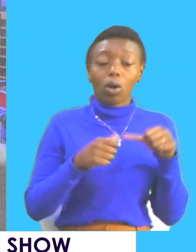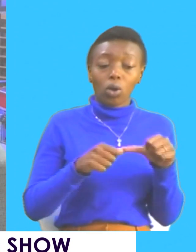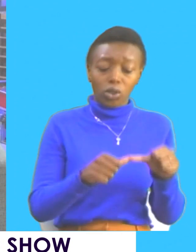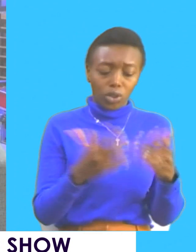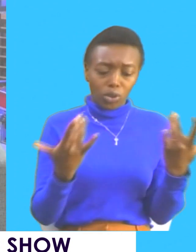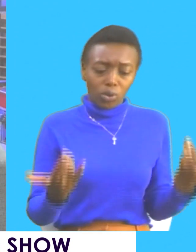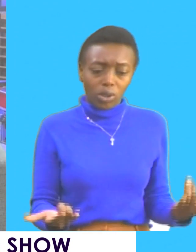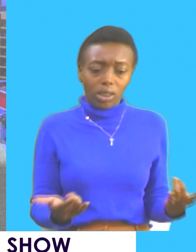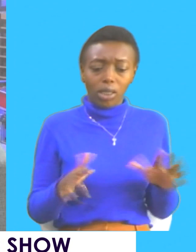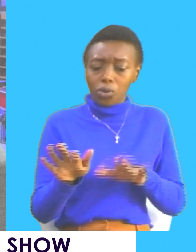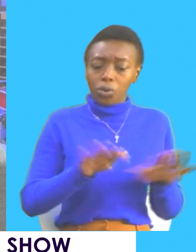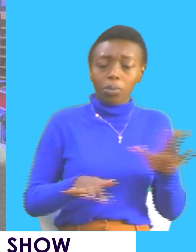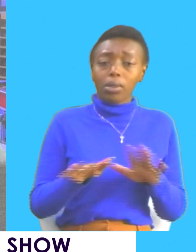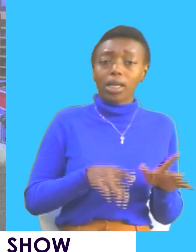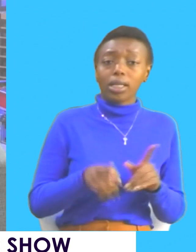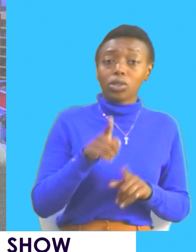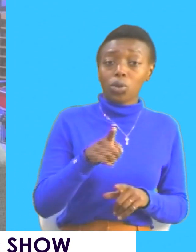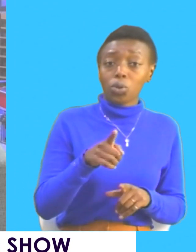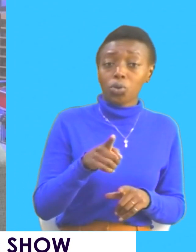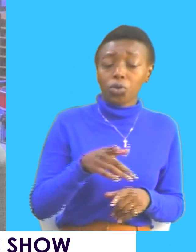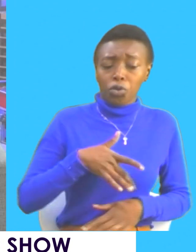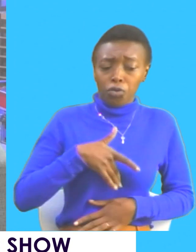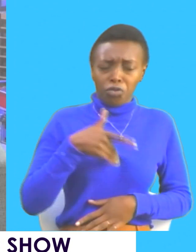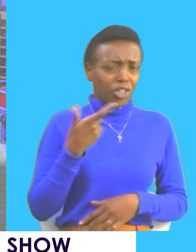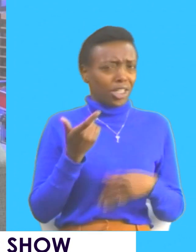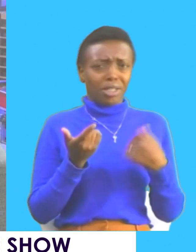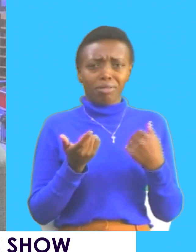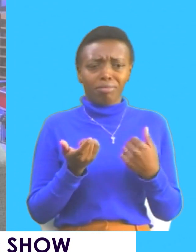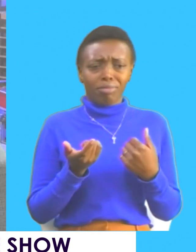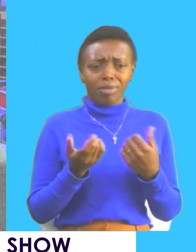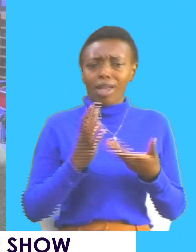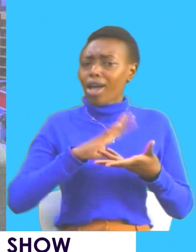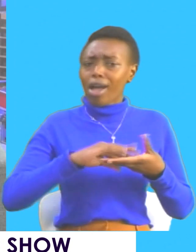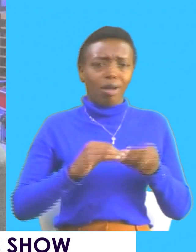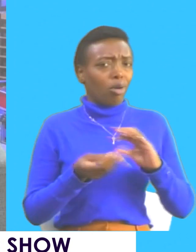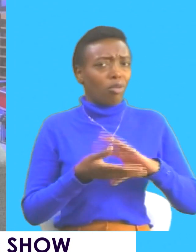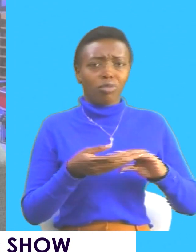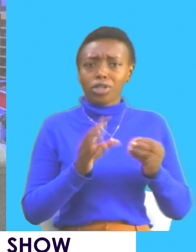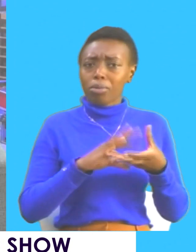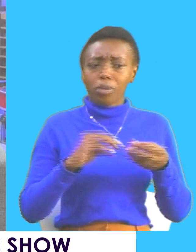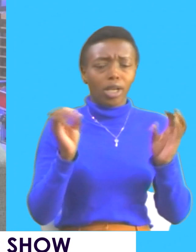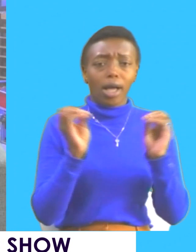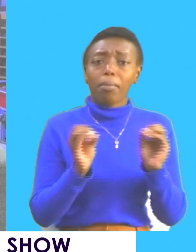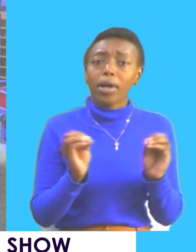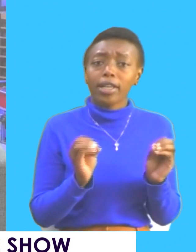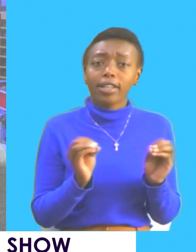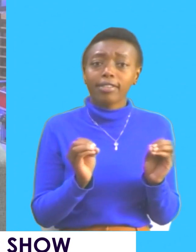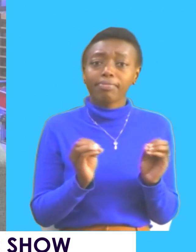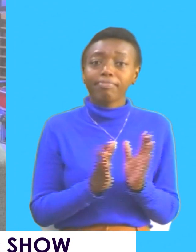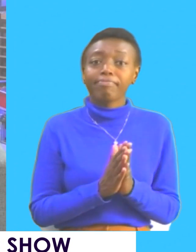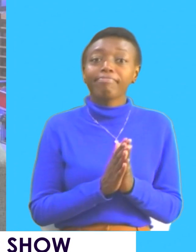time. You are looking forward to the next break so that you do what you feel is most exciting to